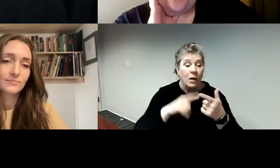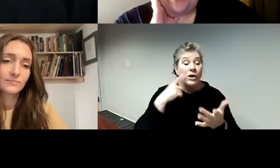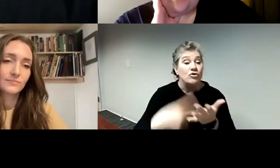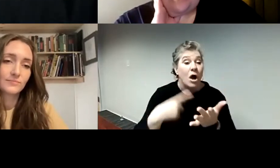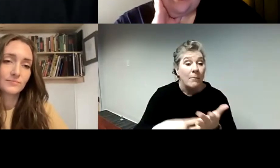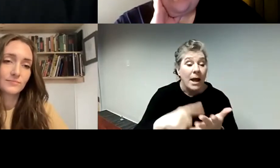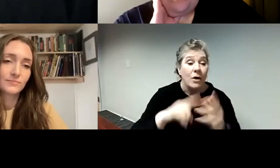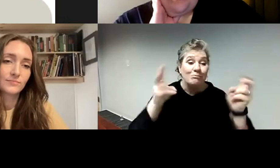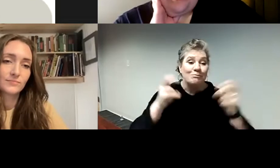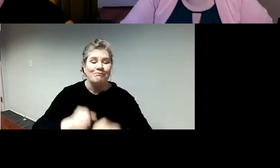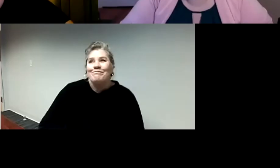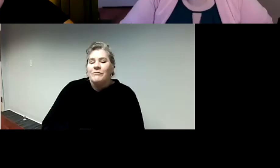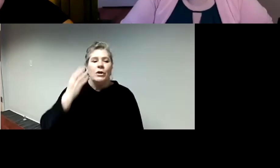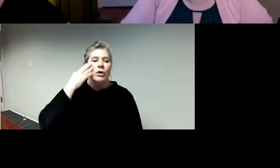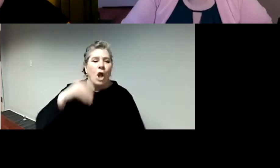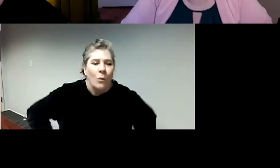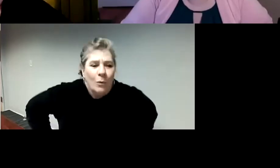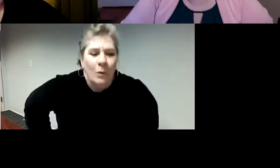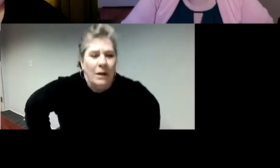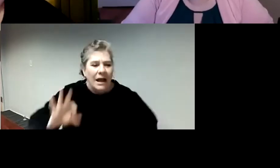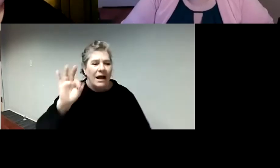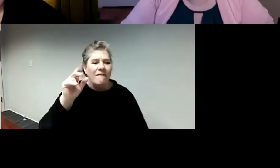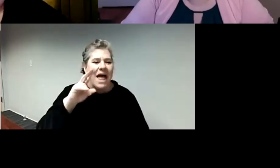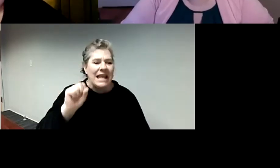like, you know, fatness can be